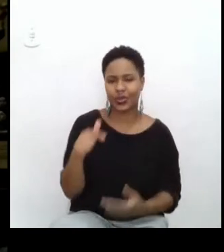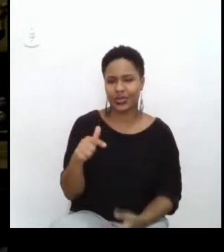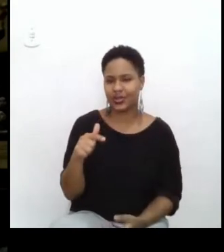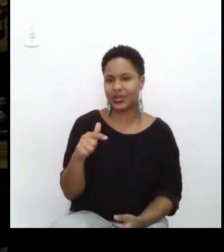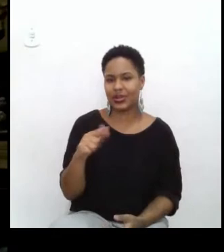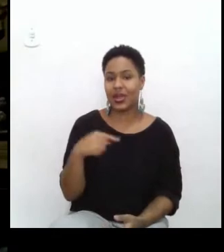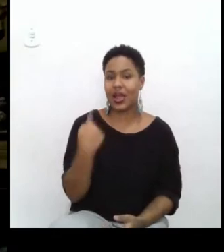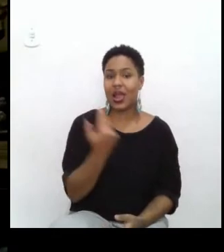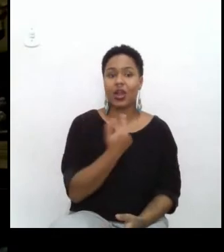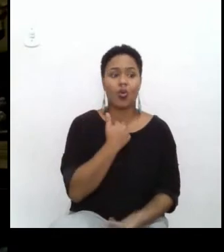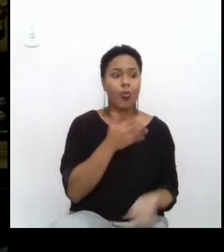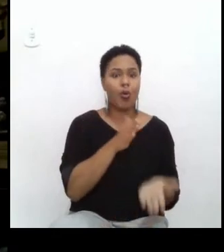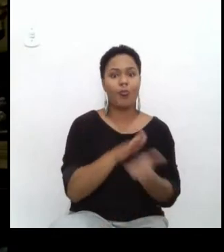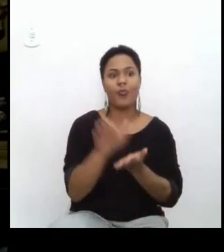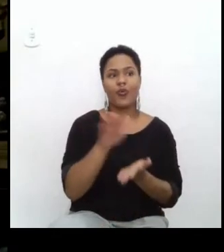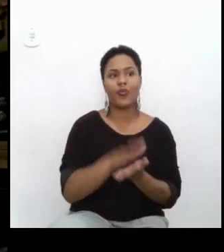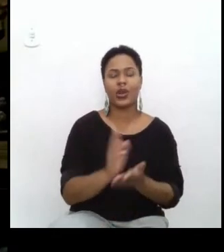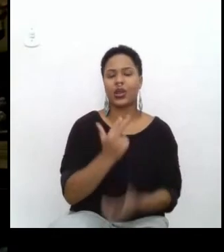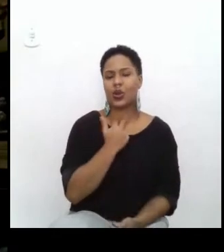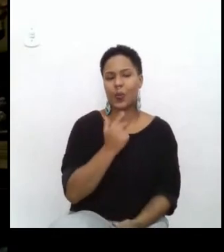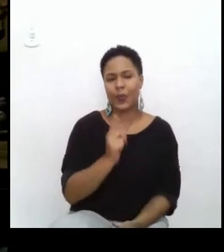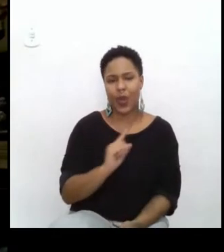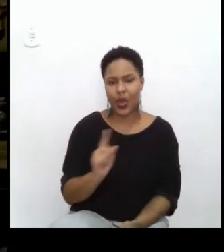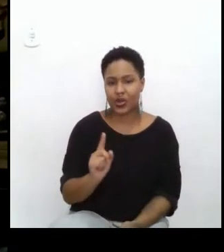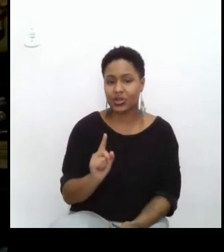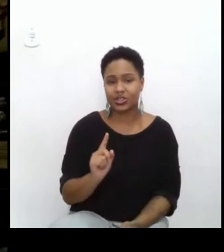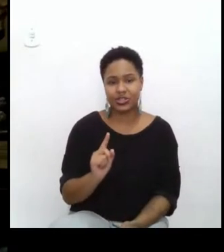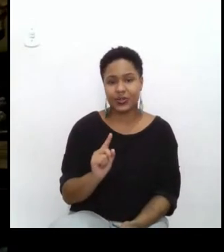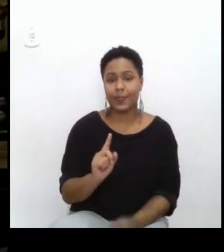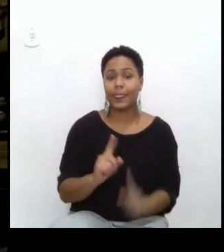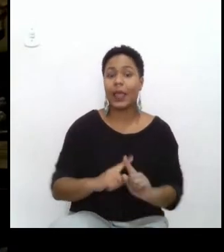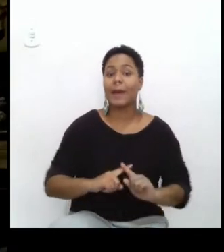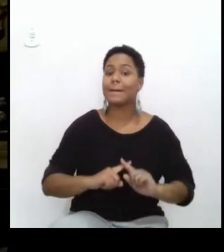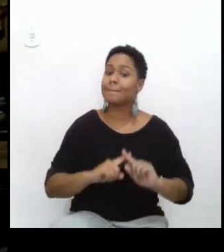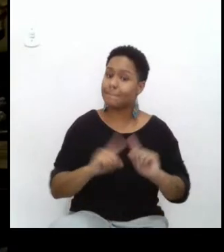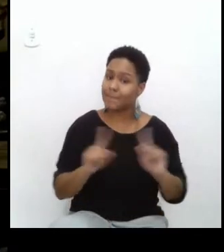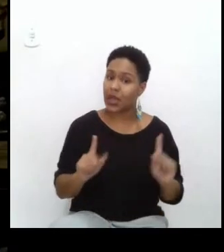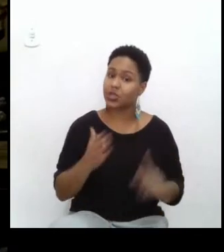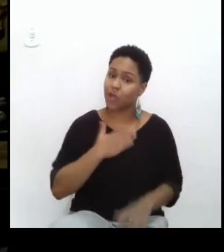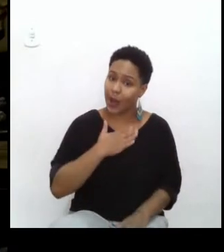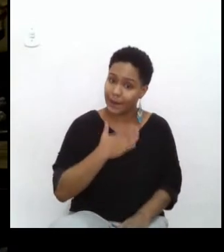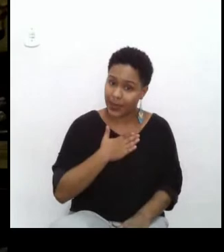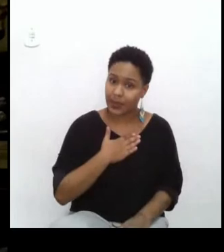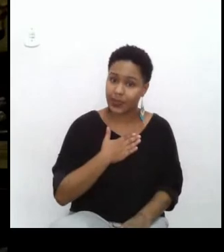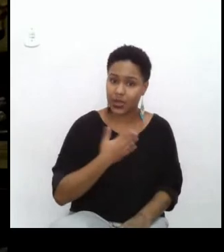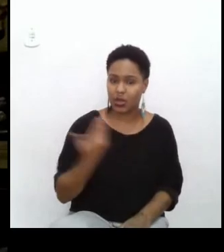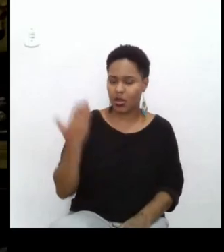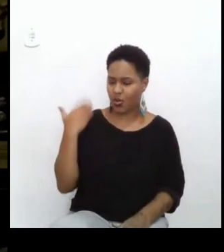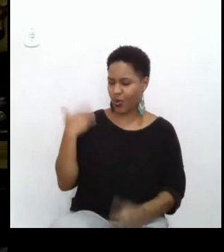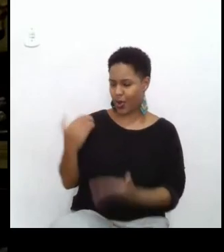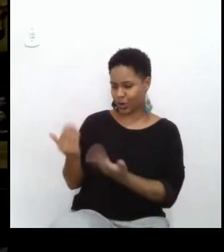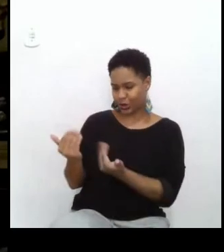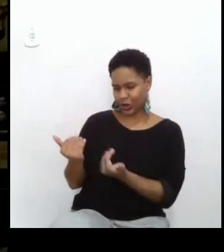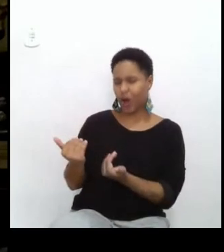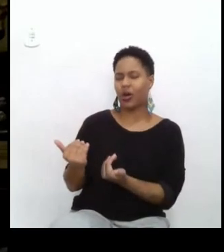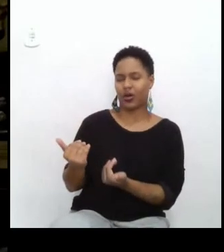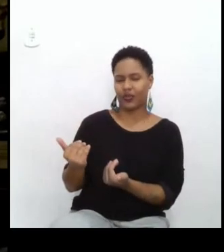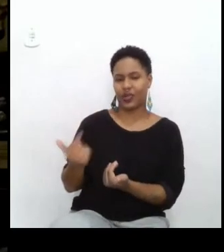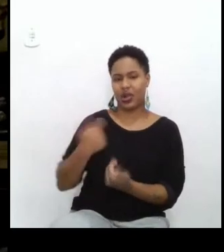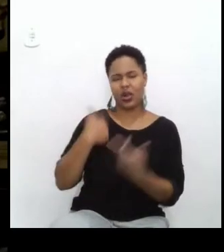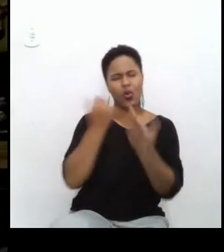the world so bad for me I was Young and louca de moringa todas as pernas super